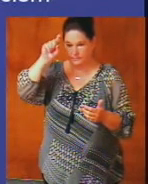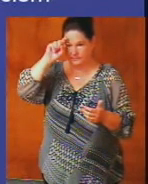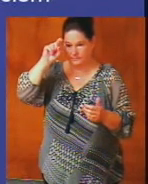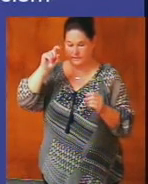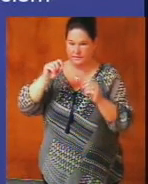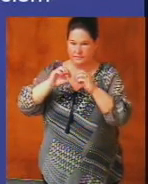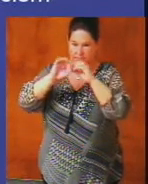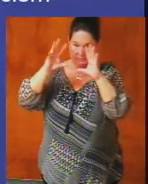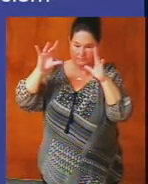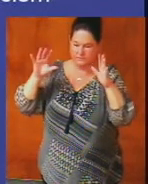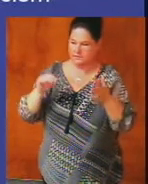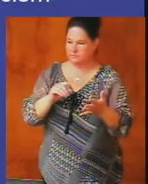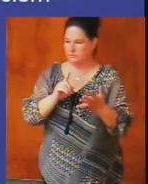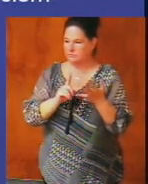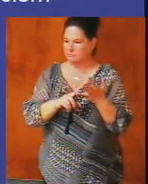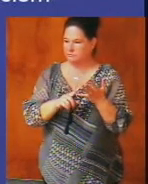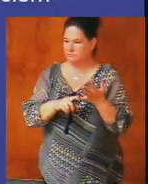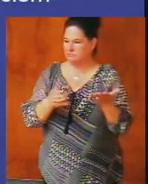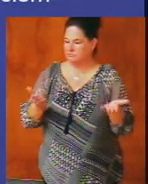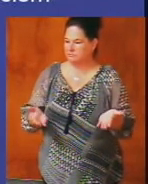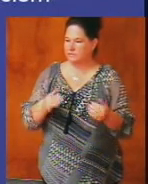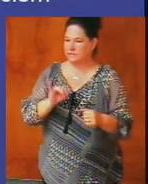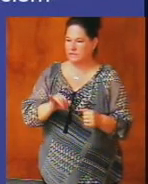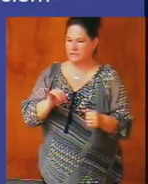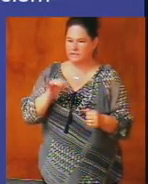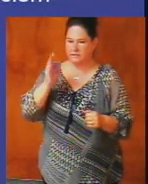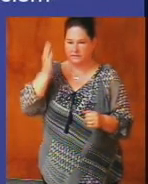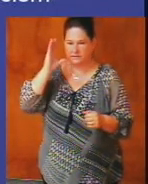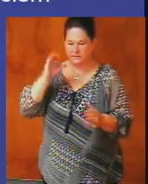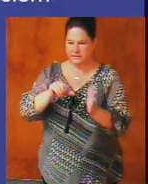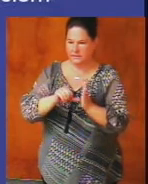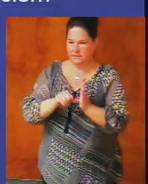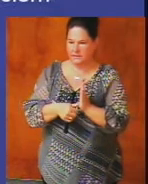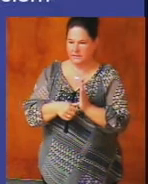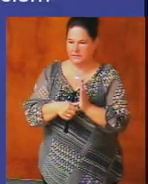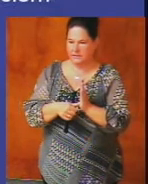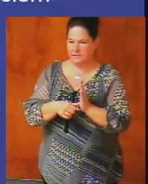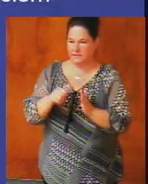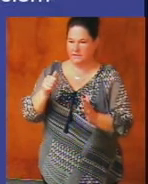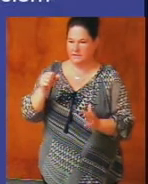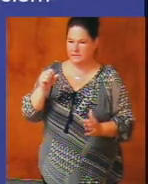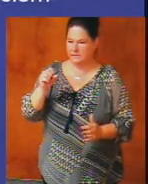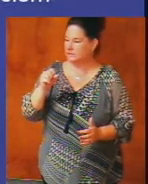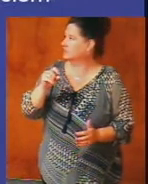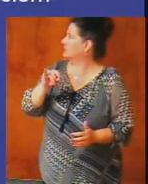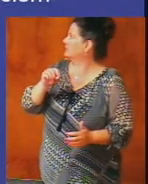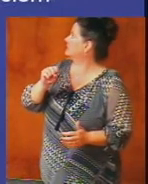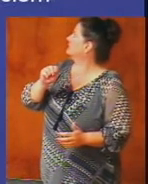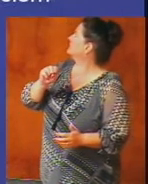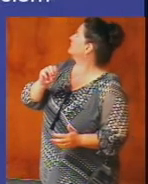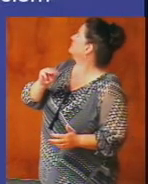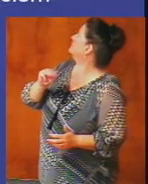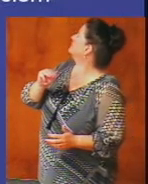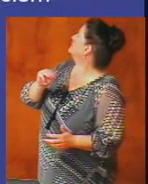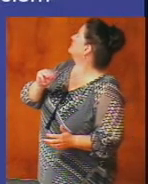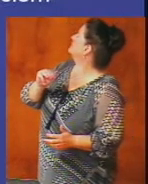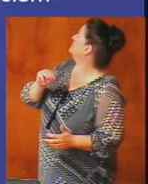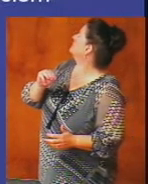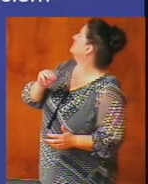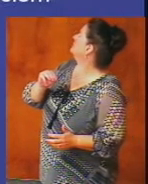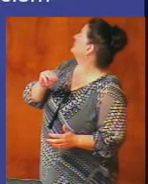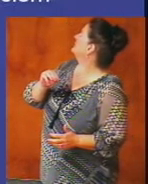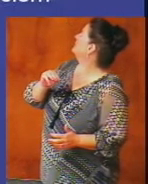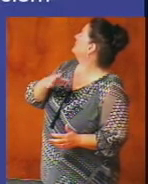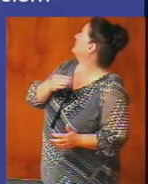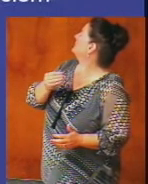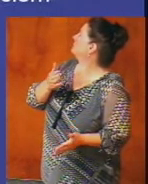This heresy seemed to emphasize asceticism, and it may